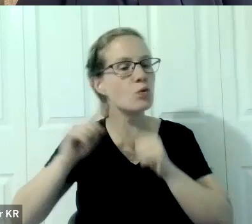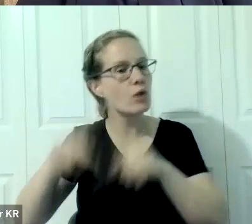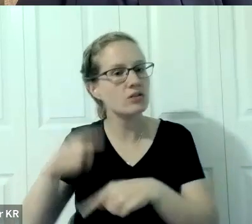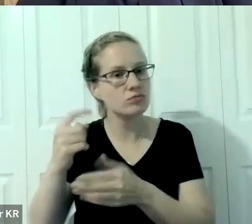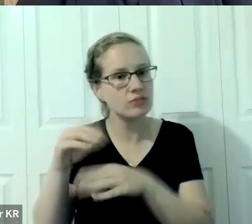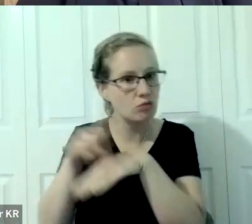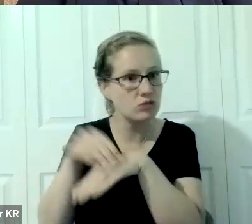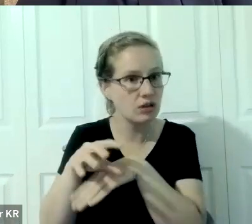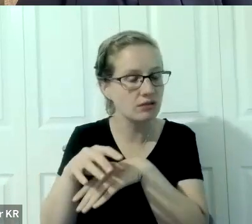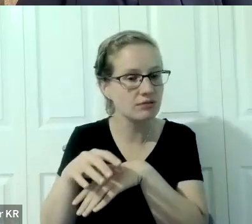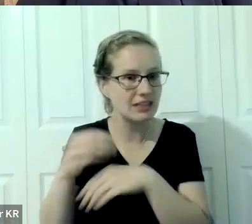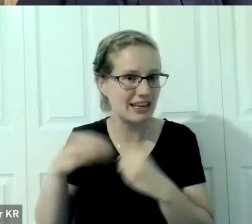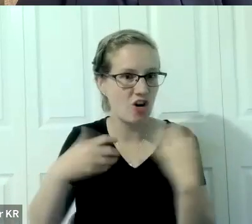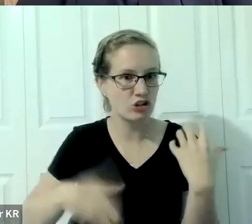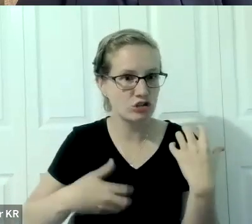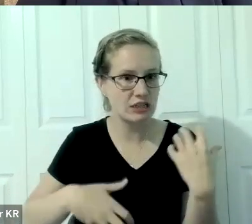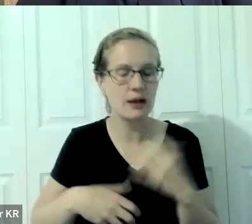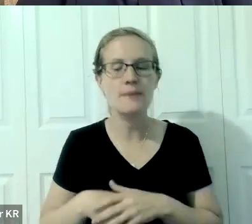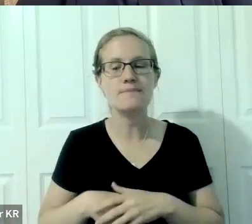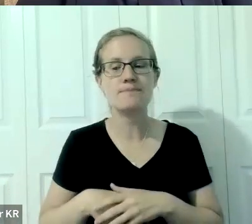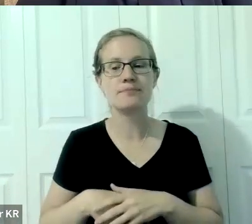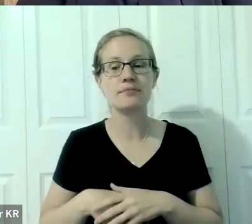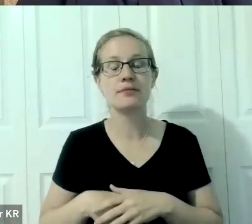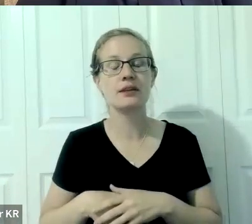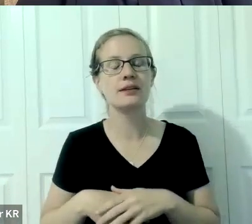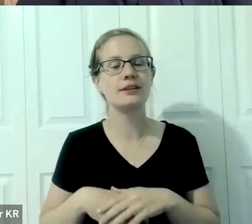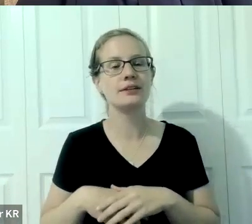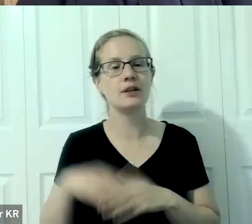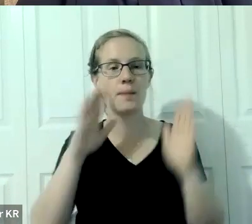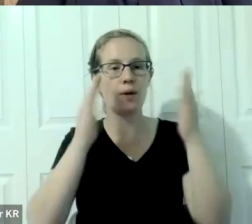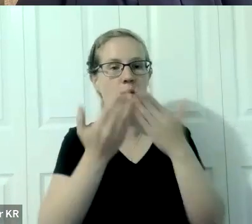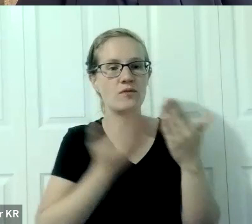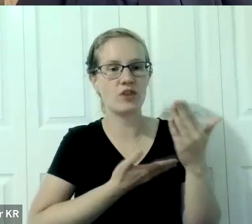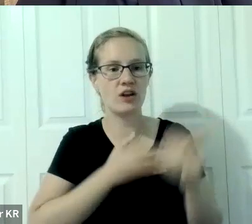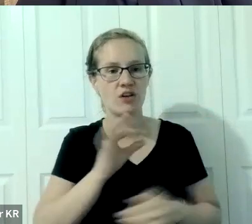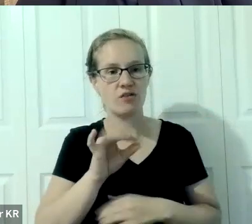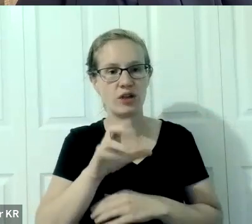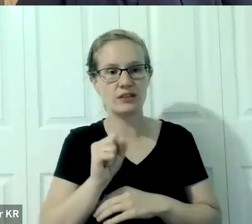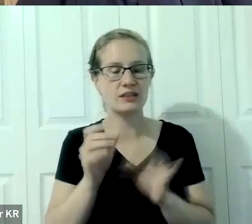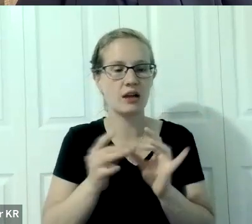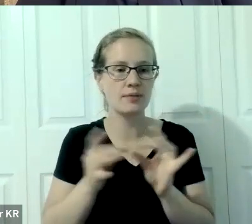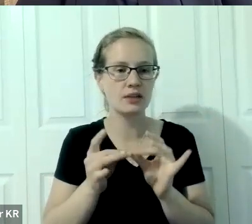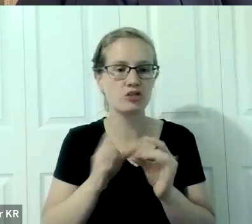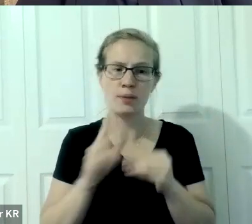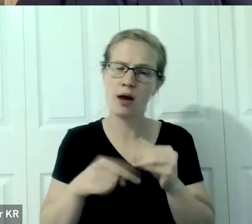some counseling and therapy. And in his remarks, he talked about